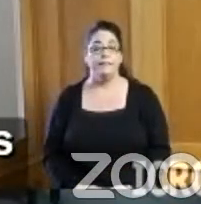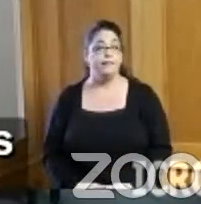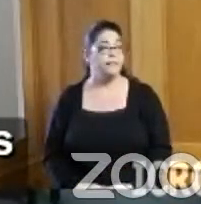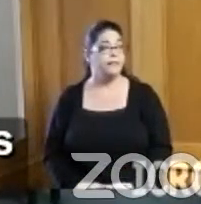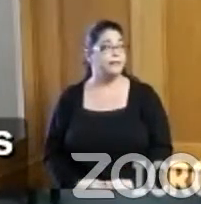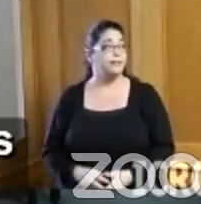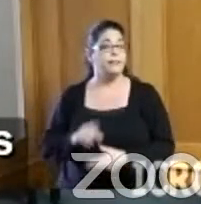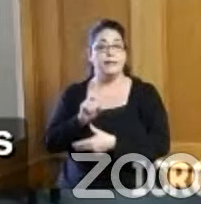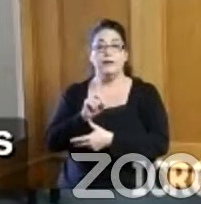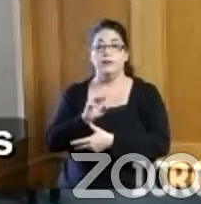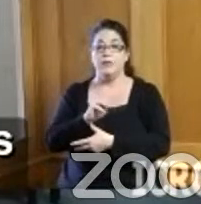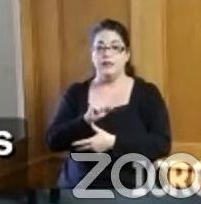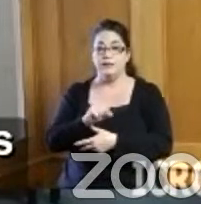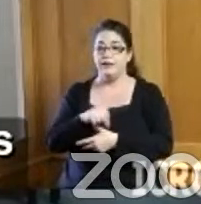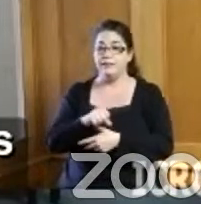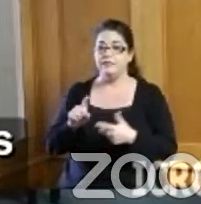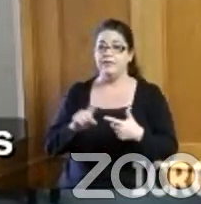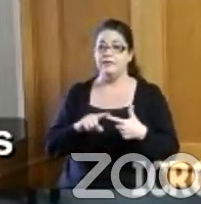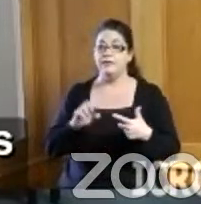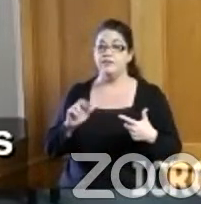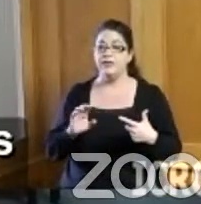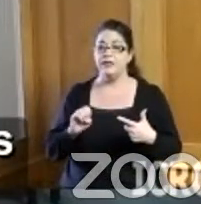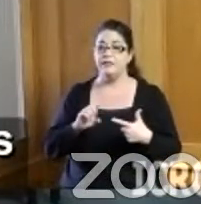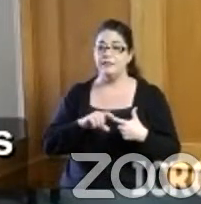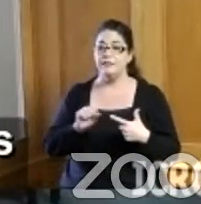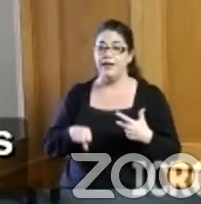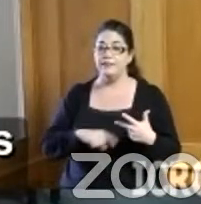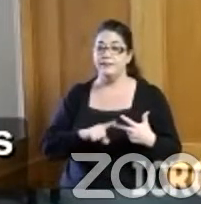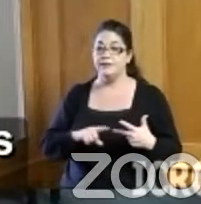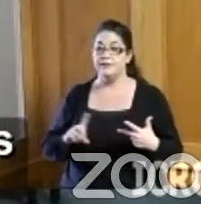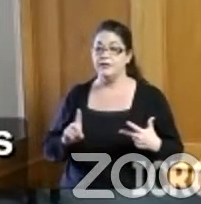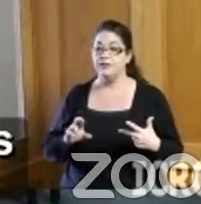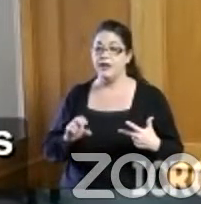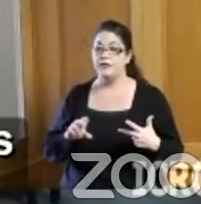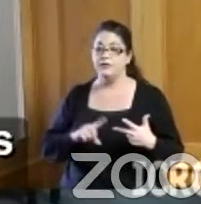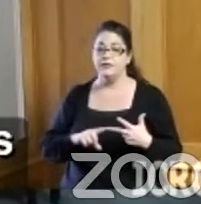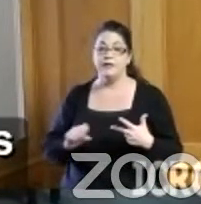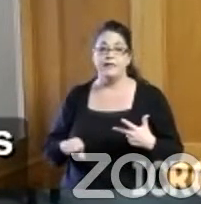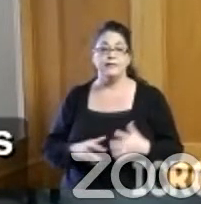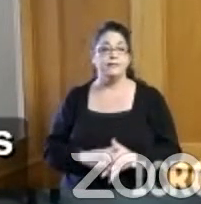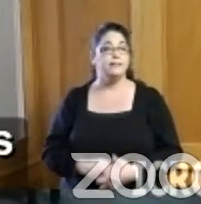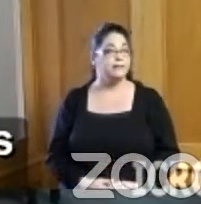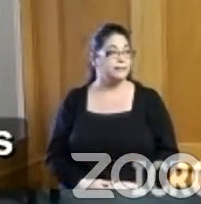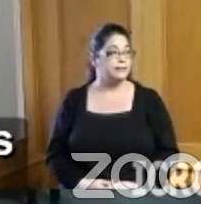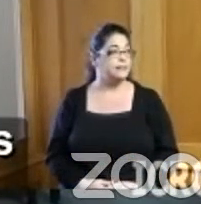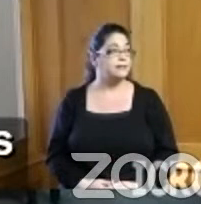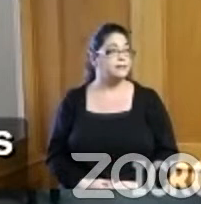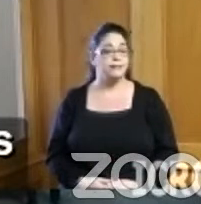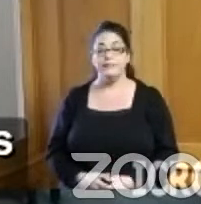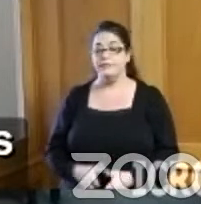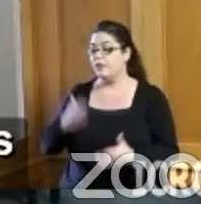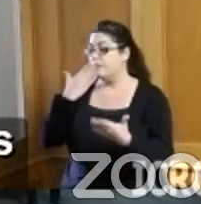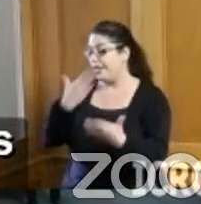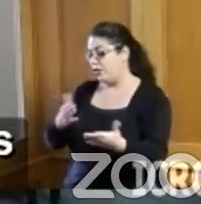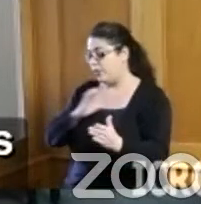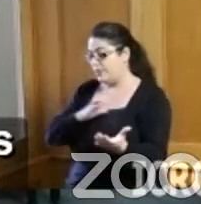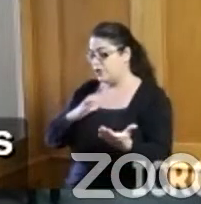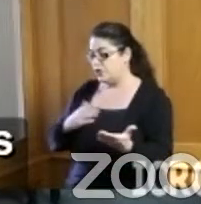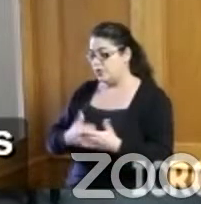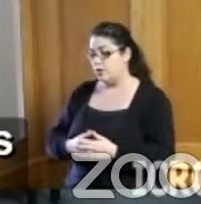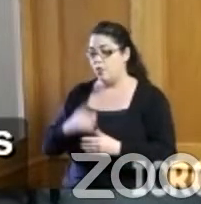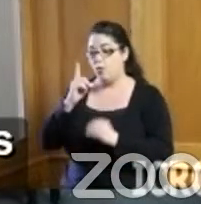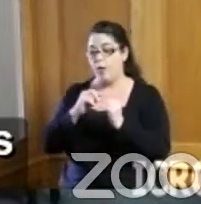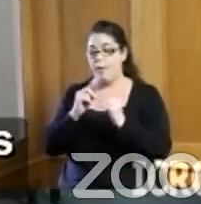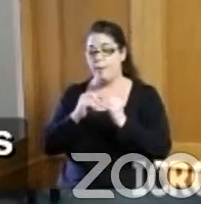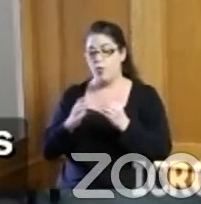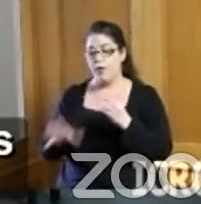Commissioner Summer Dumas? Yes. Commissioner Reese? Yes. Commissioner Dreams? Yes. Thank you. Thank you, Commissioners. Mm-hmm. We have one more